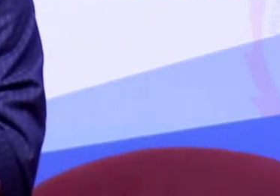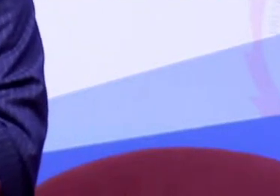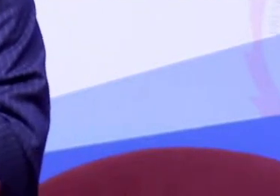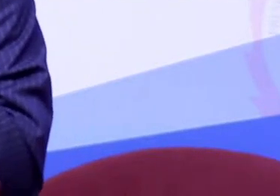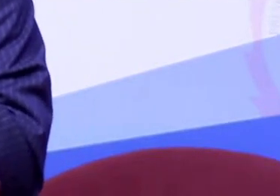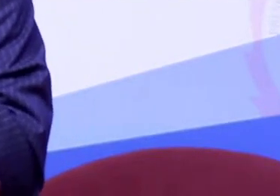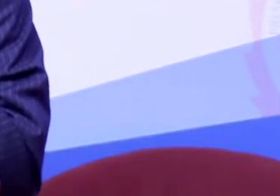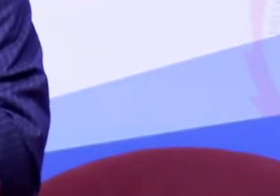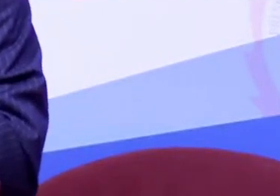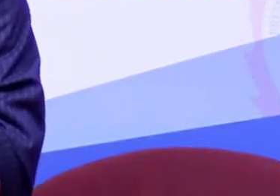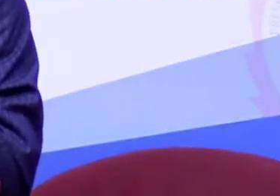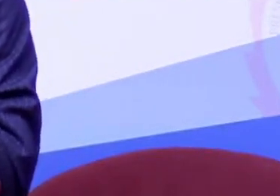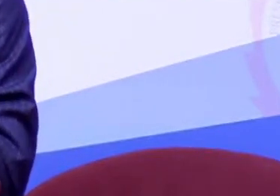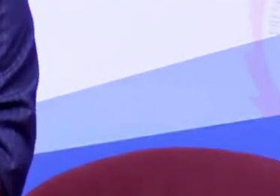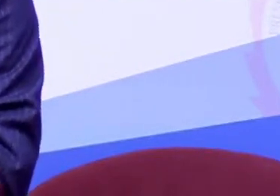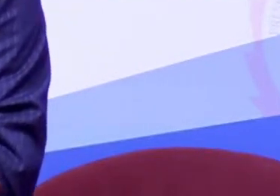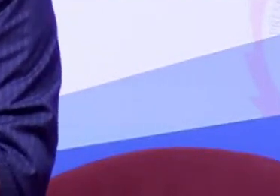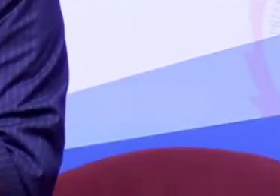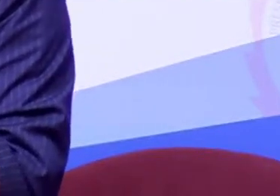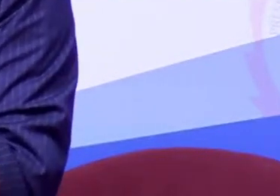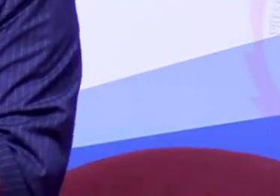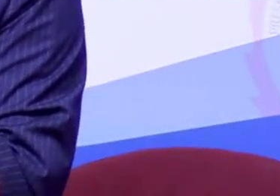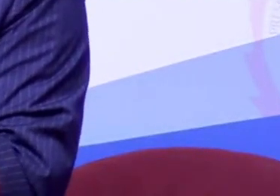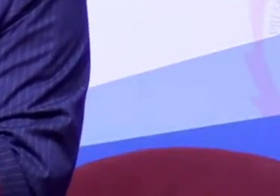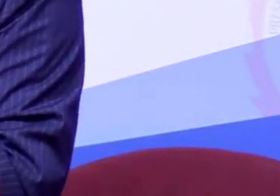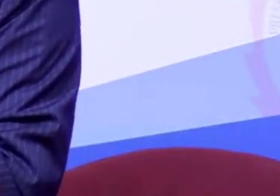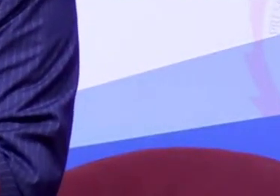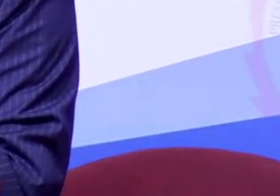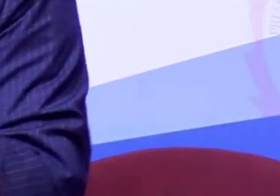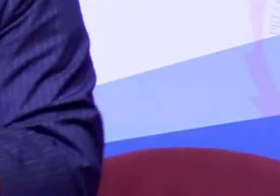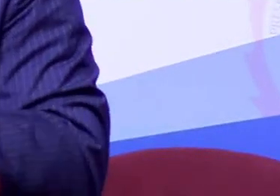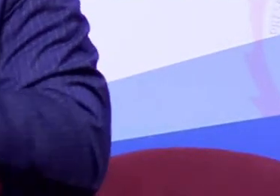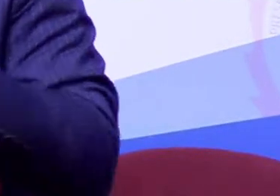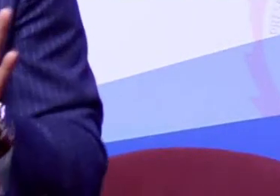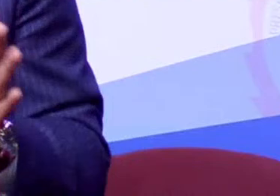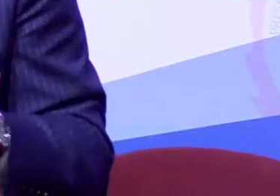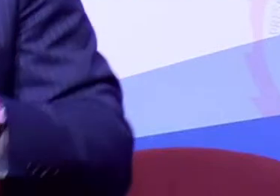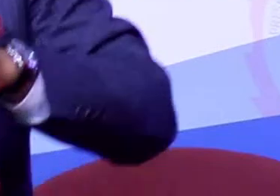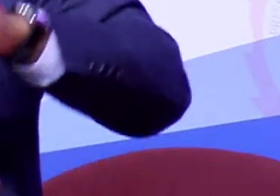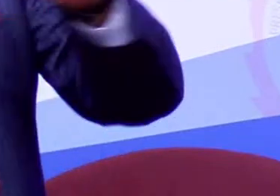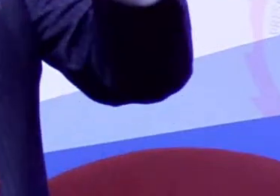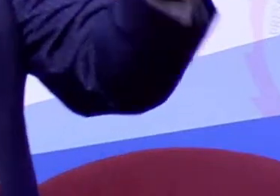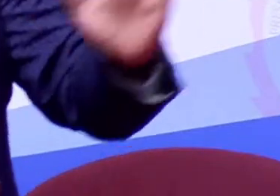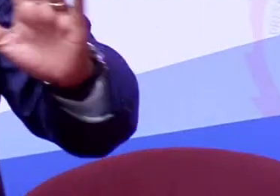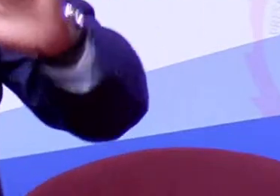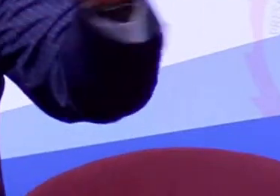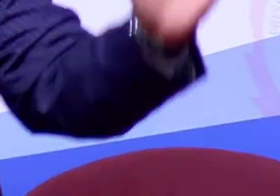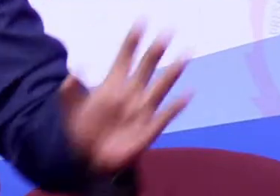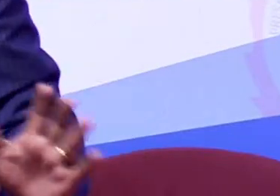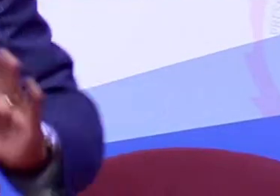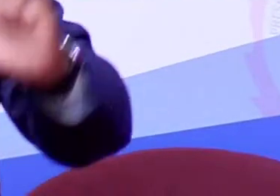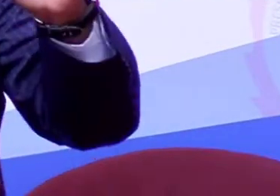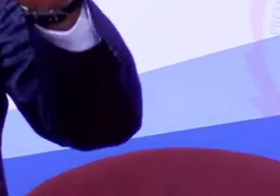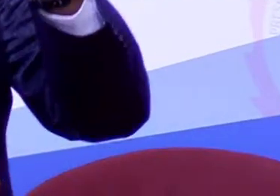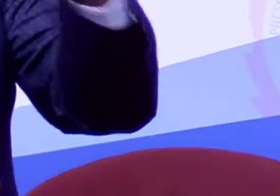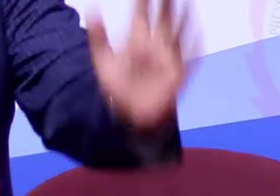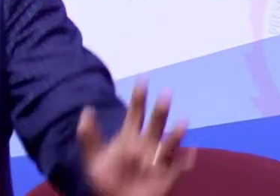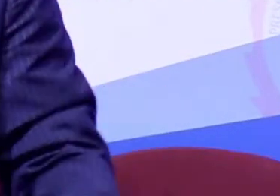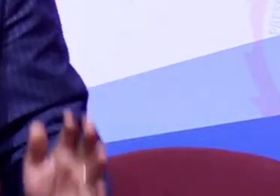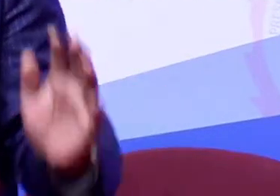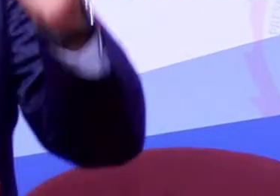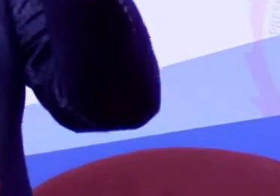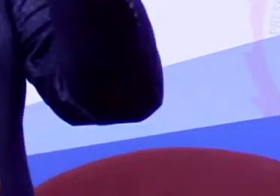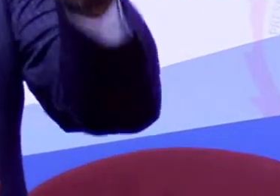is the knowledge of God, the knowledge of God, without which all other knowledges, all other